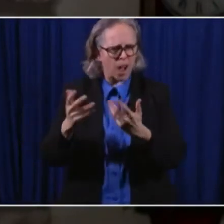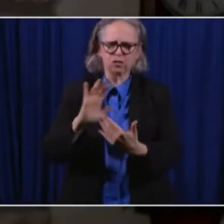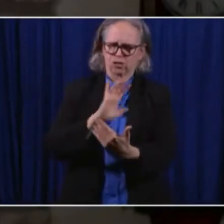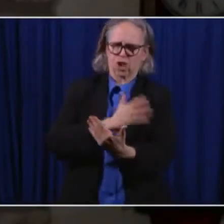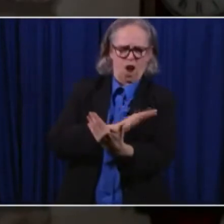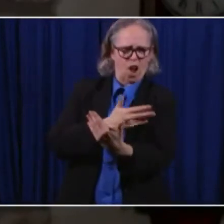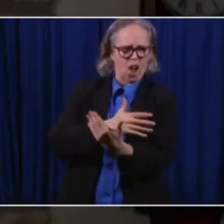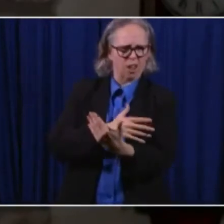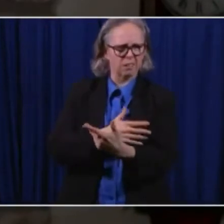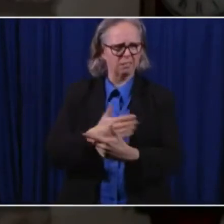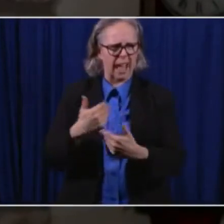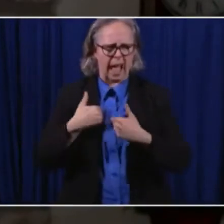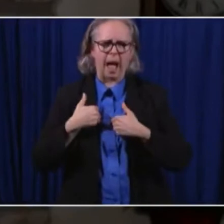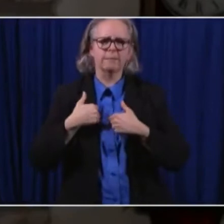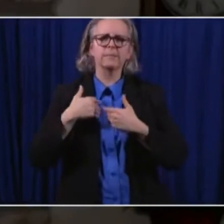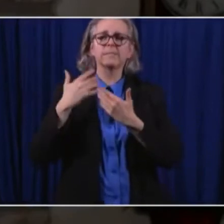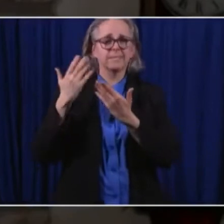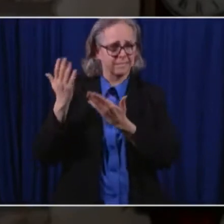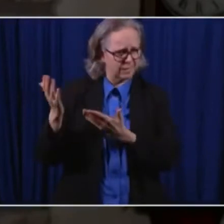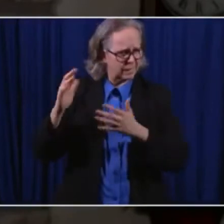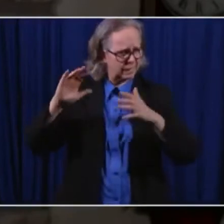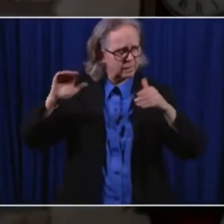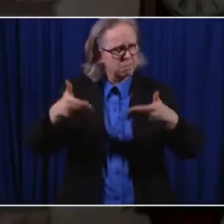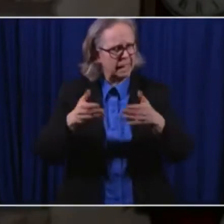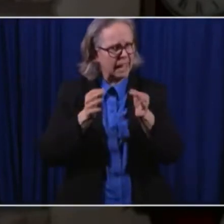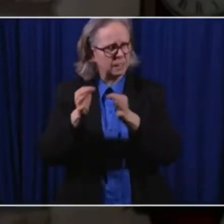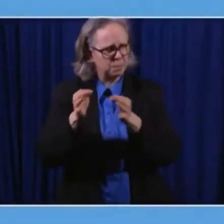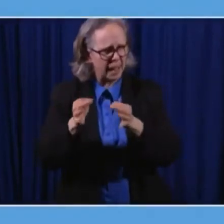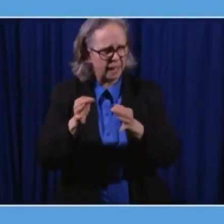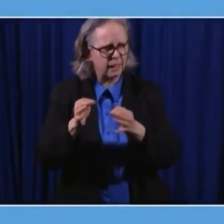play it and some of the song. Eric?